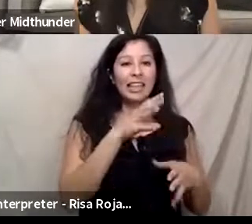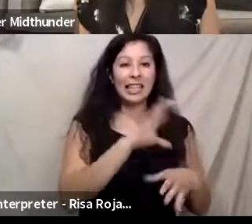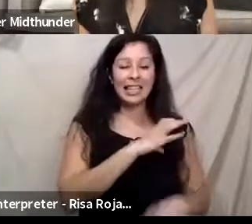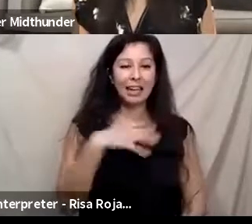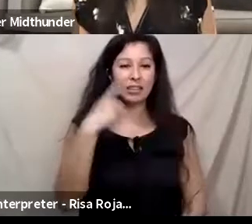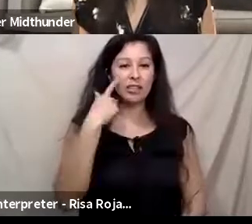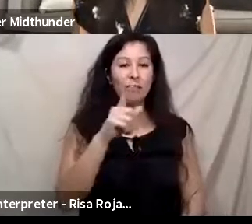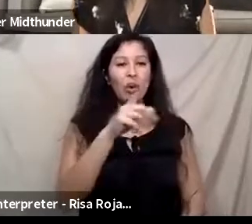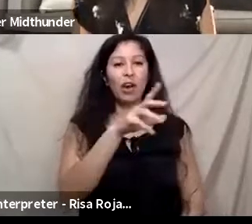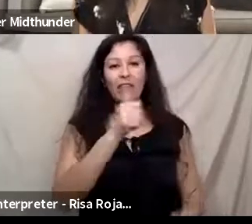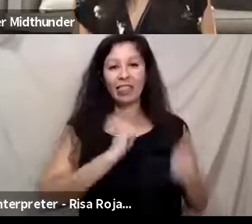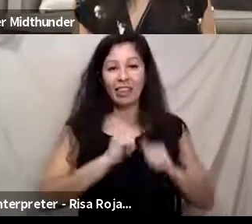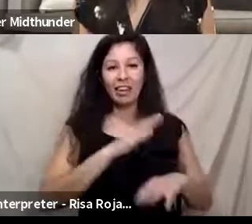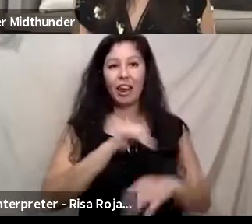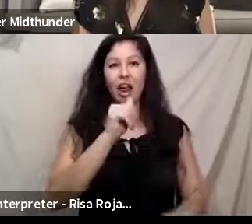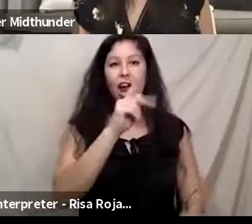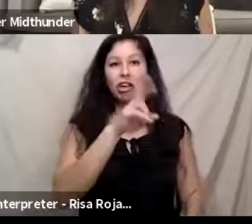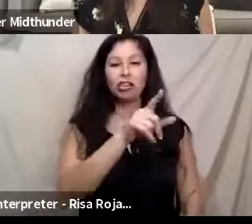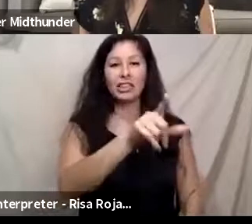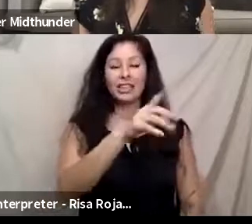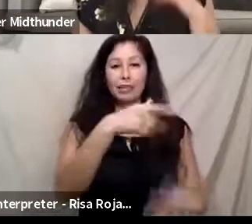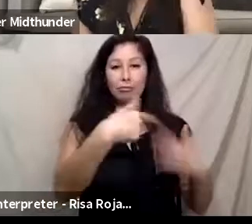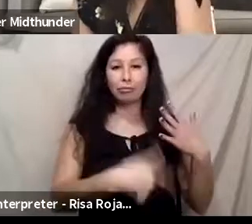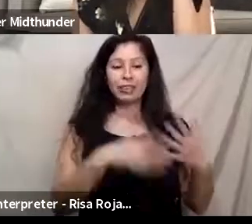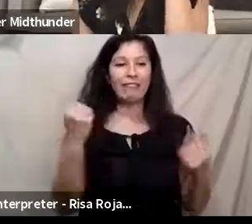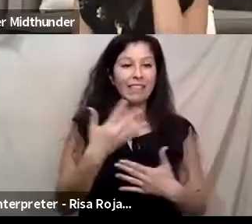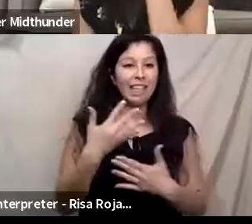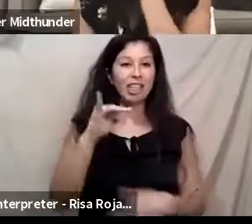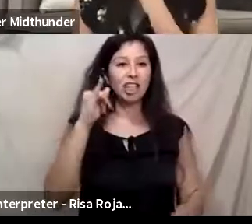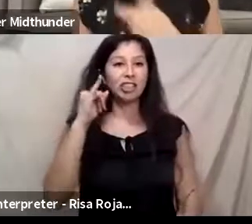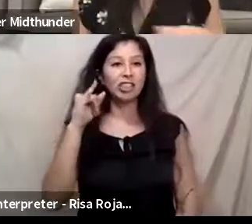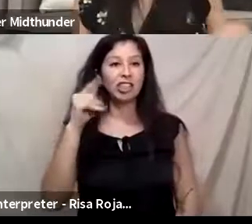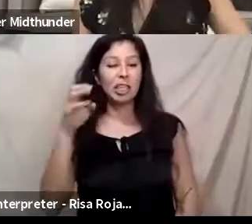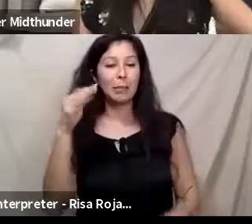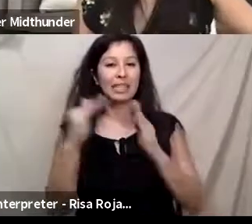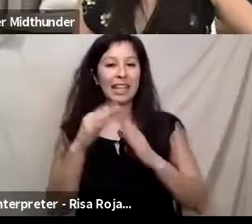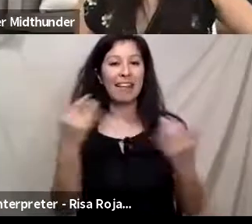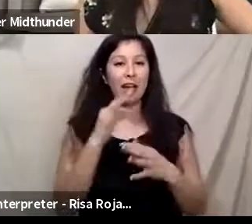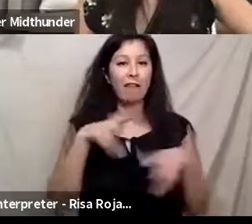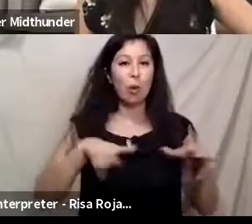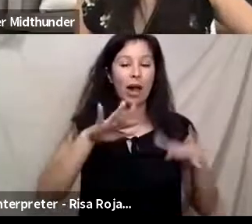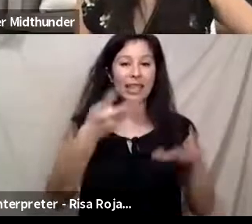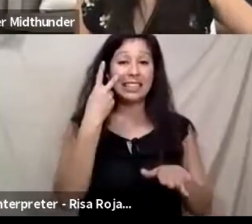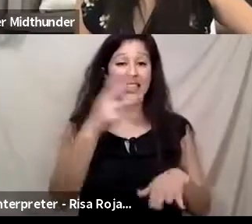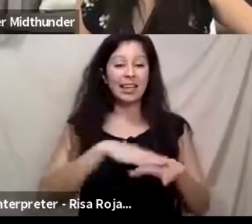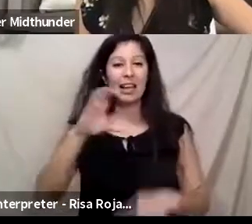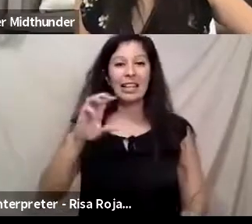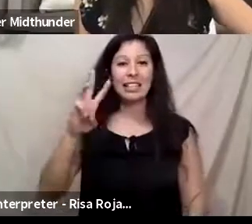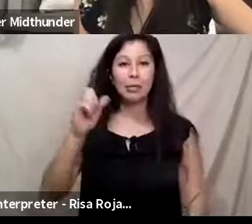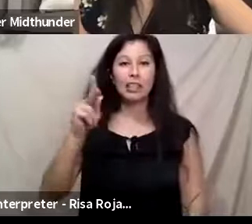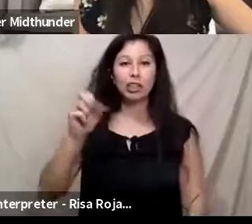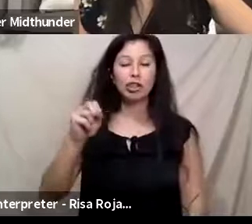His credits include The New World, Jamestown, Fear the Walking Dead, and he is now seen in upcoming CW